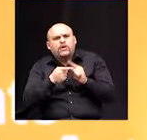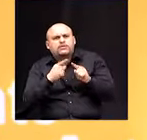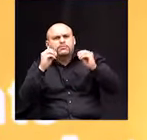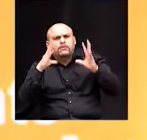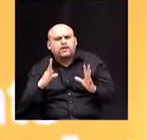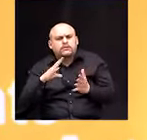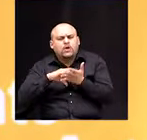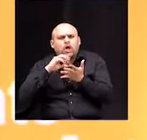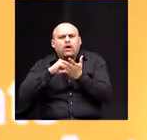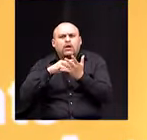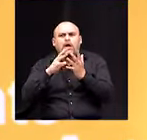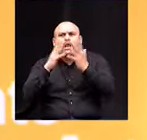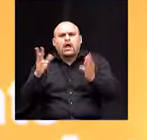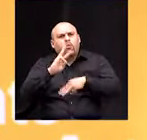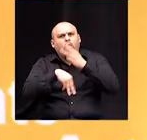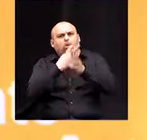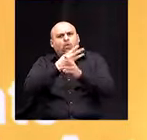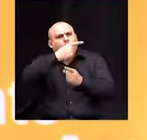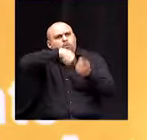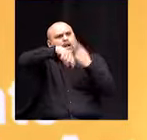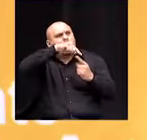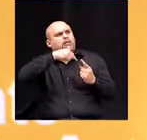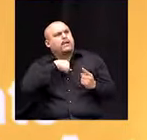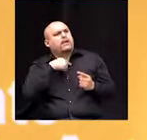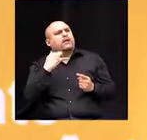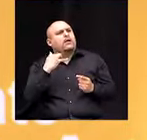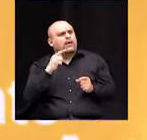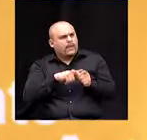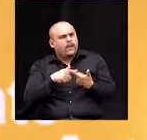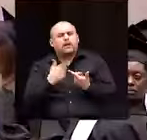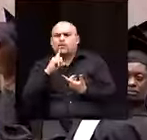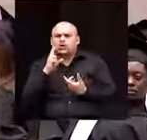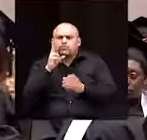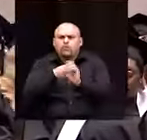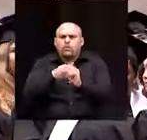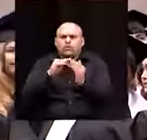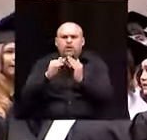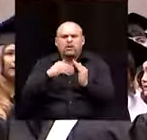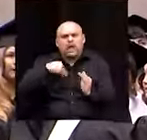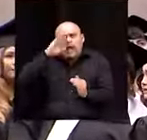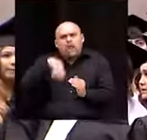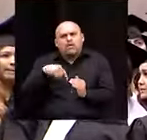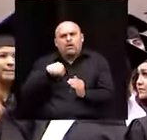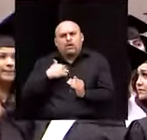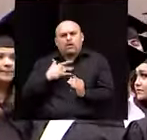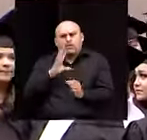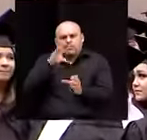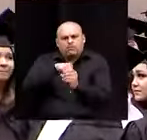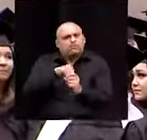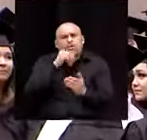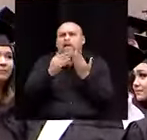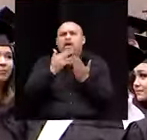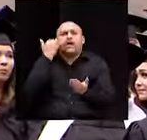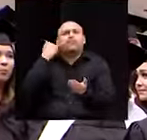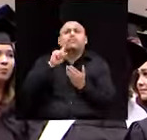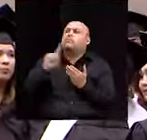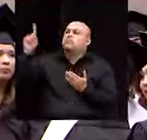learned so much more about the world around me, and joined a community that I know that I will be a part of no matter where I end up